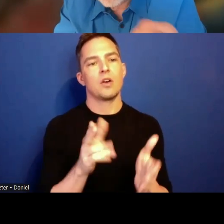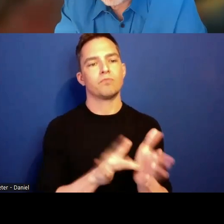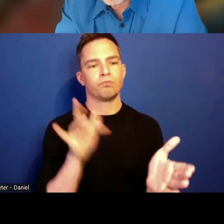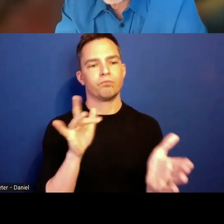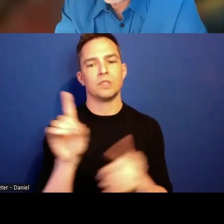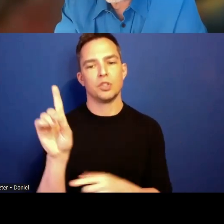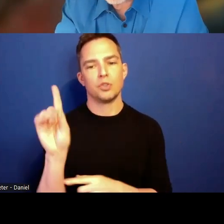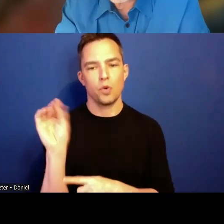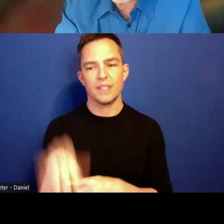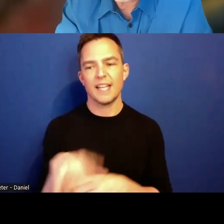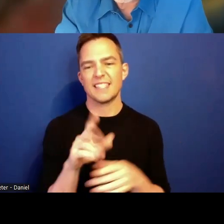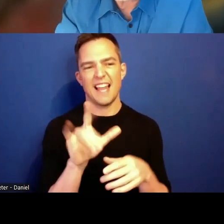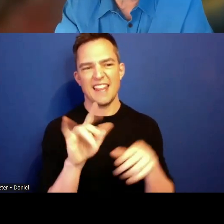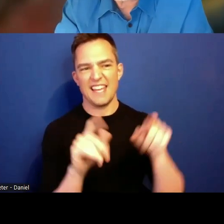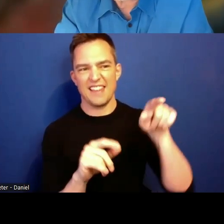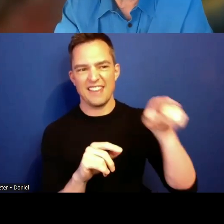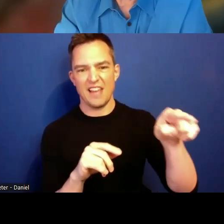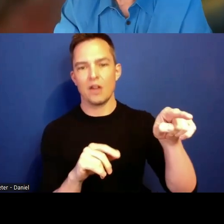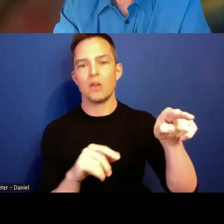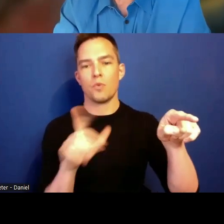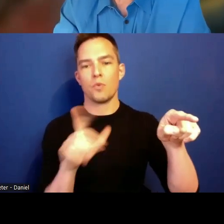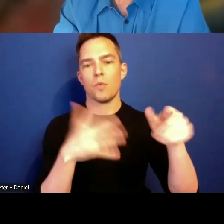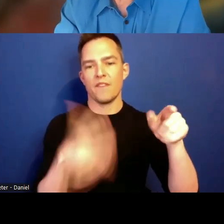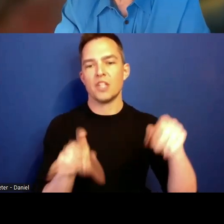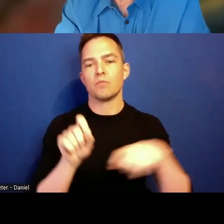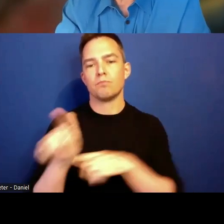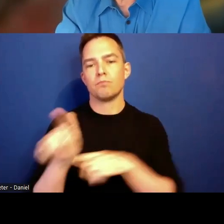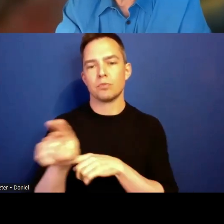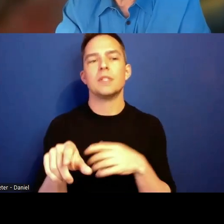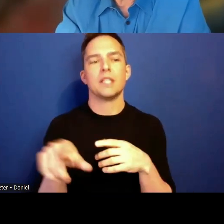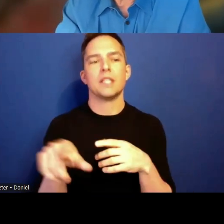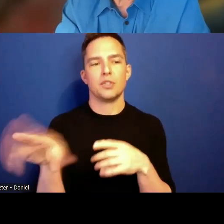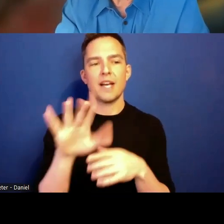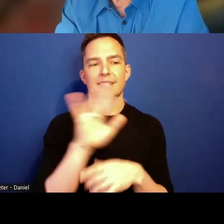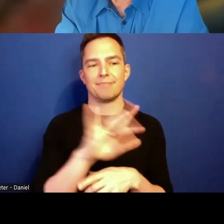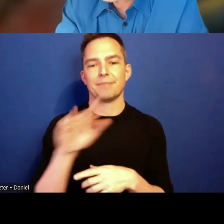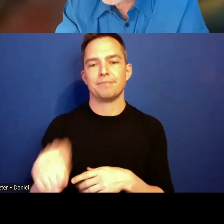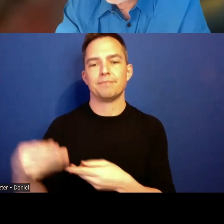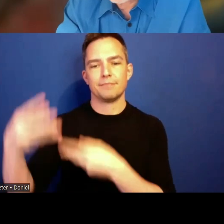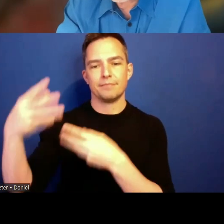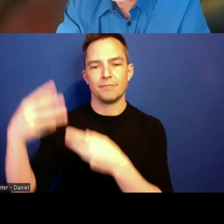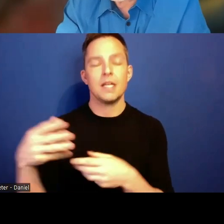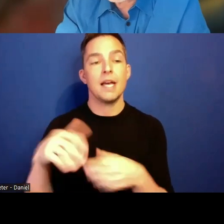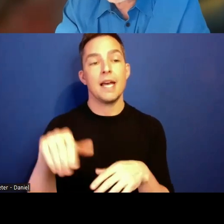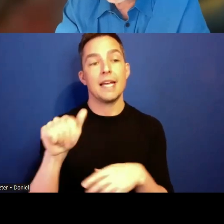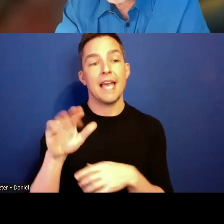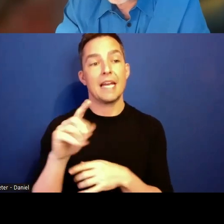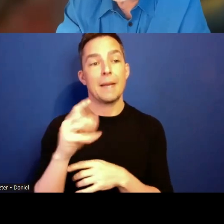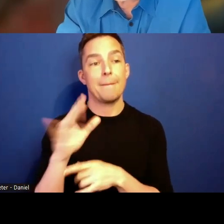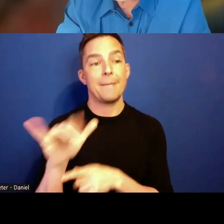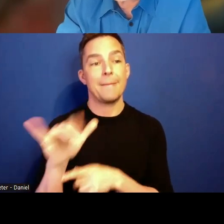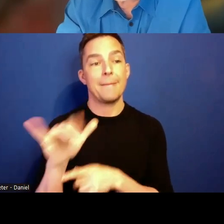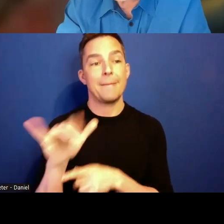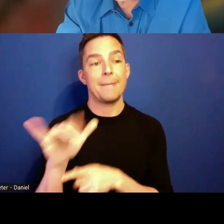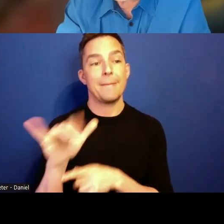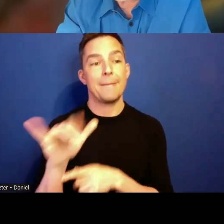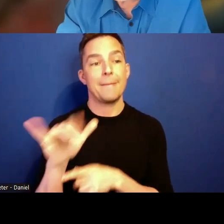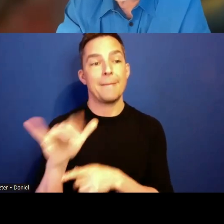a link to it in the slide that you'll get when we're done. The Academy report is free, and you can download it